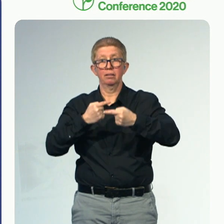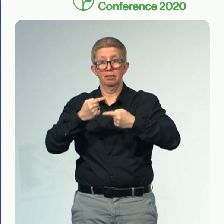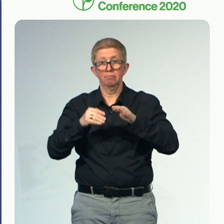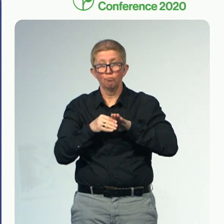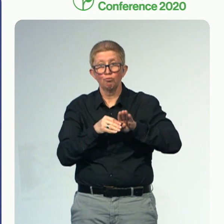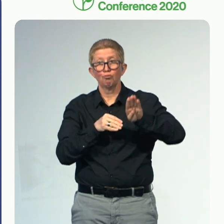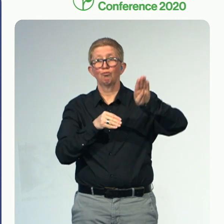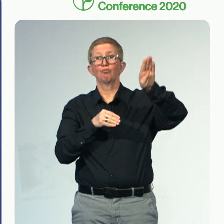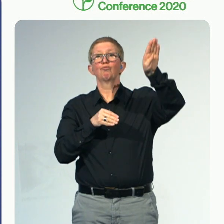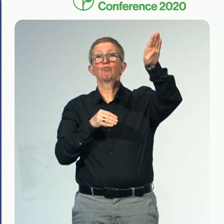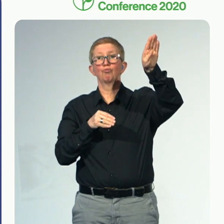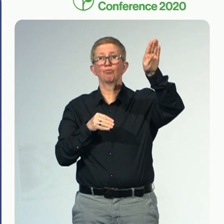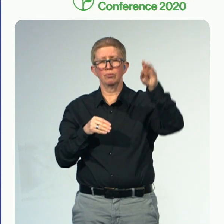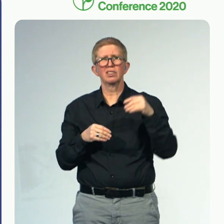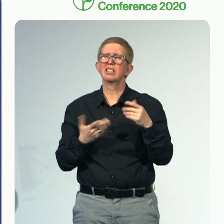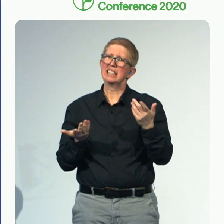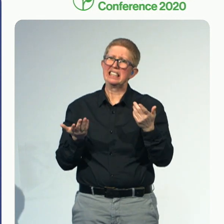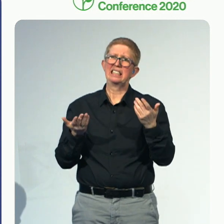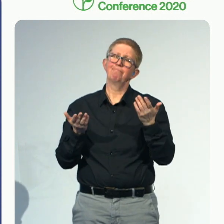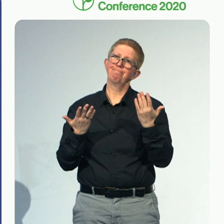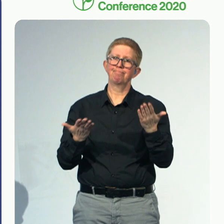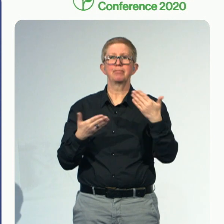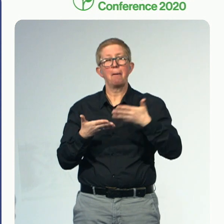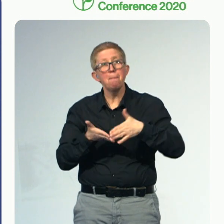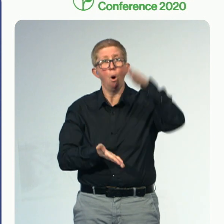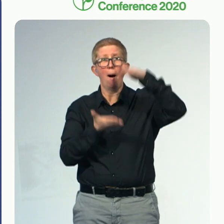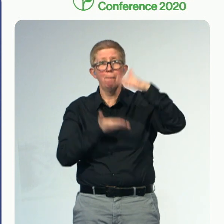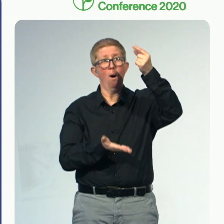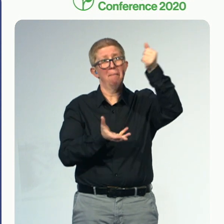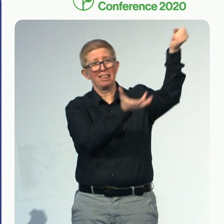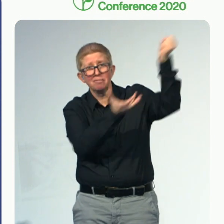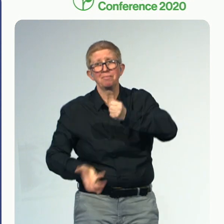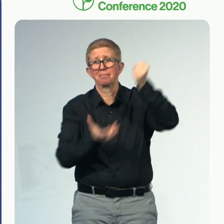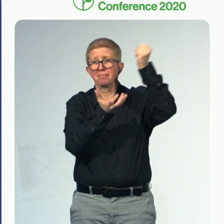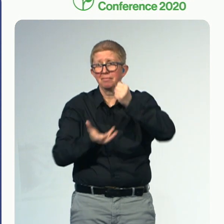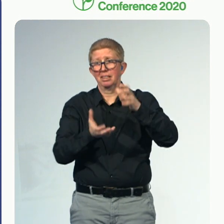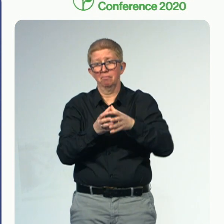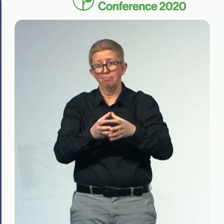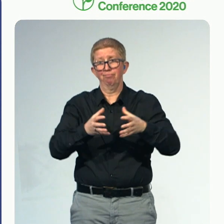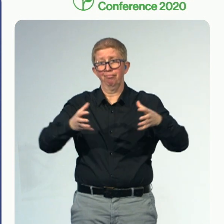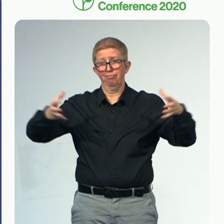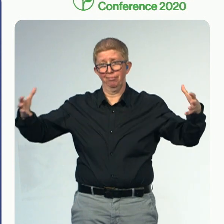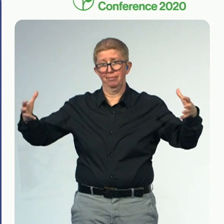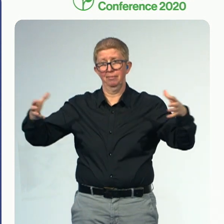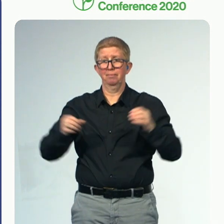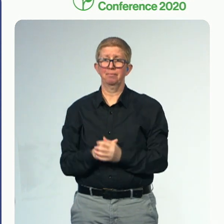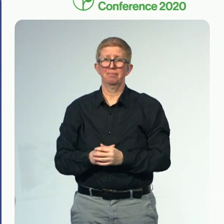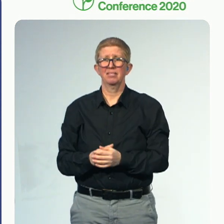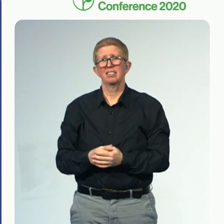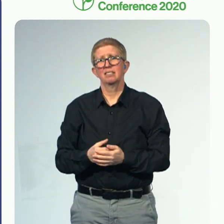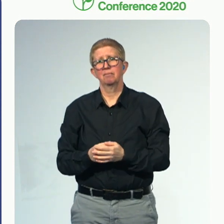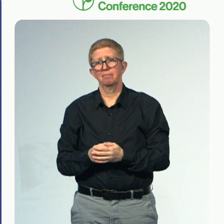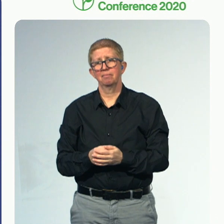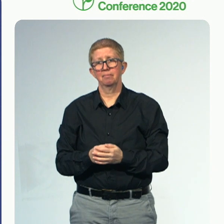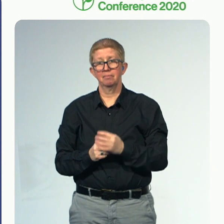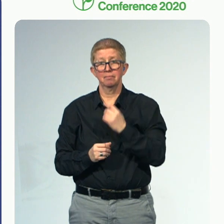access funding. We always ask in proposals, so how does your project, how is it gender sensitive or sensitive